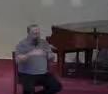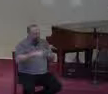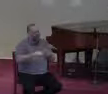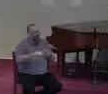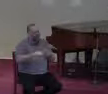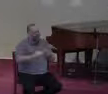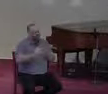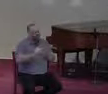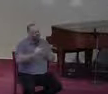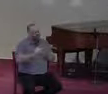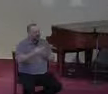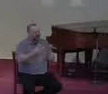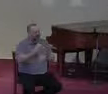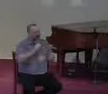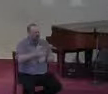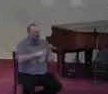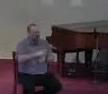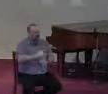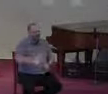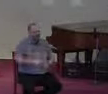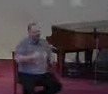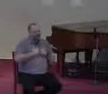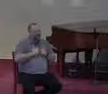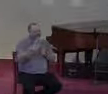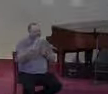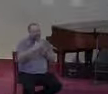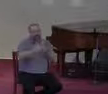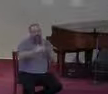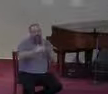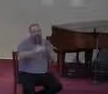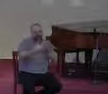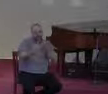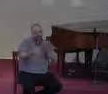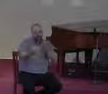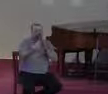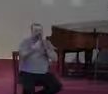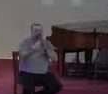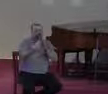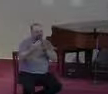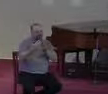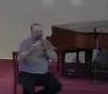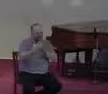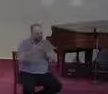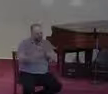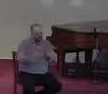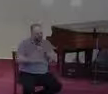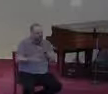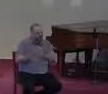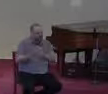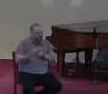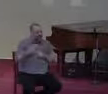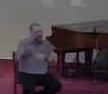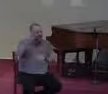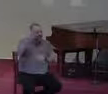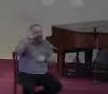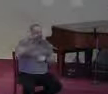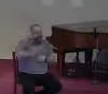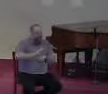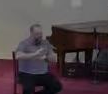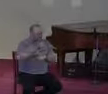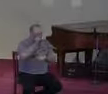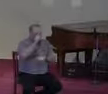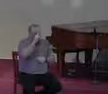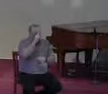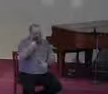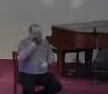and the life. People come to Jesus through his church, not